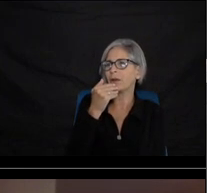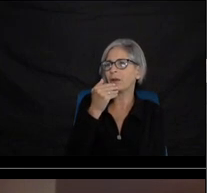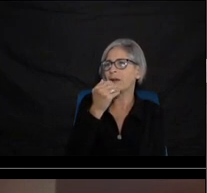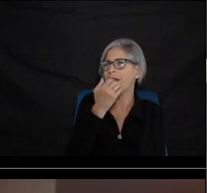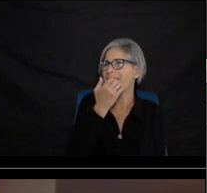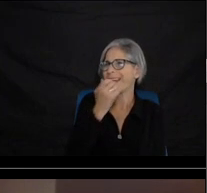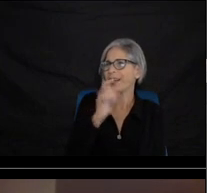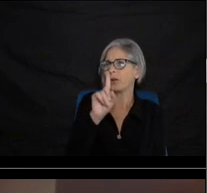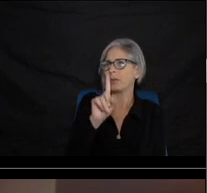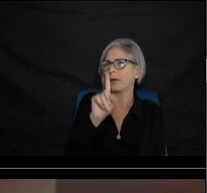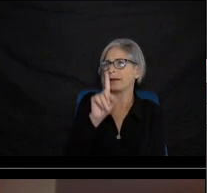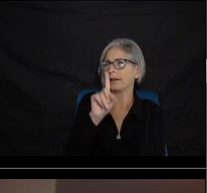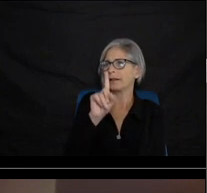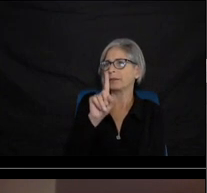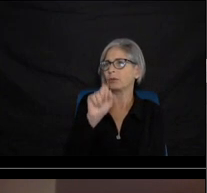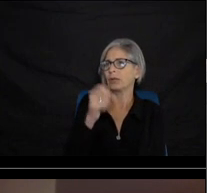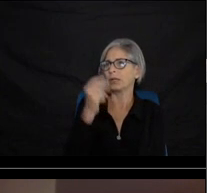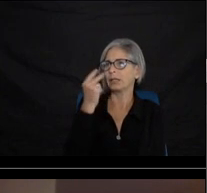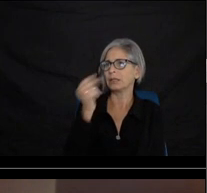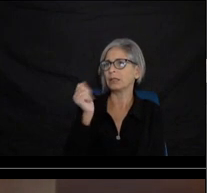to the.